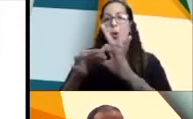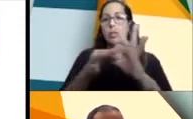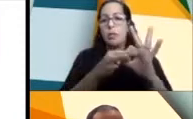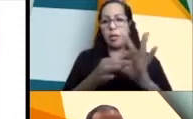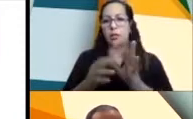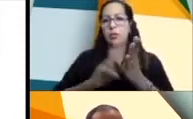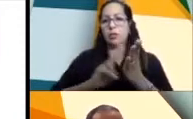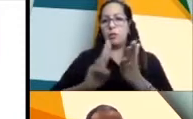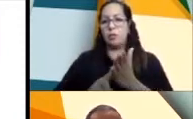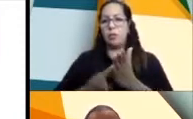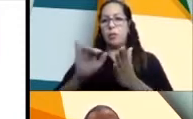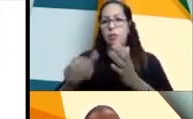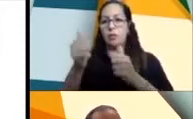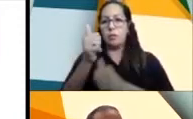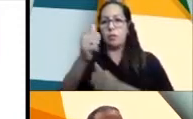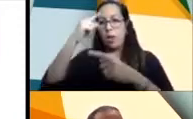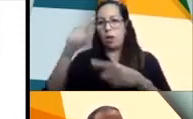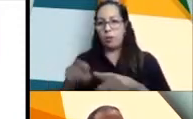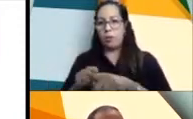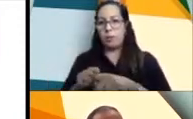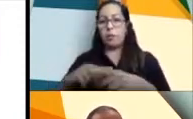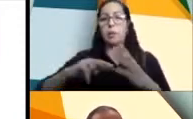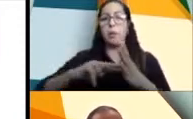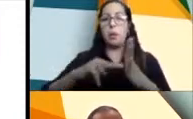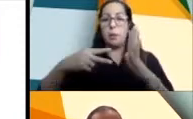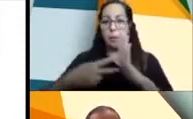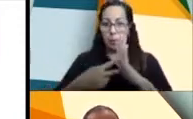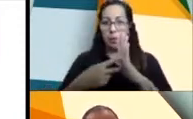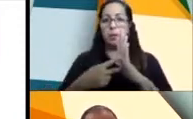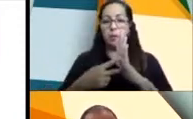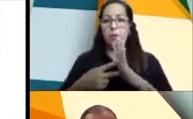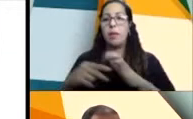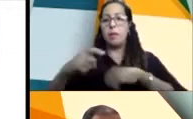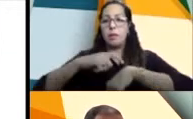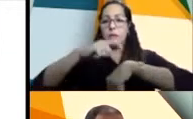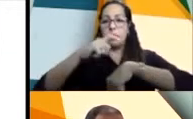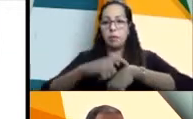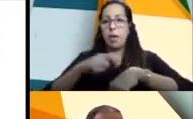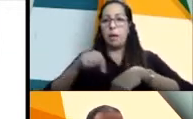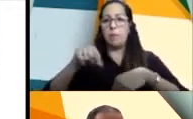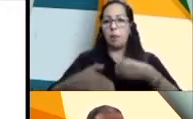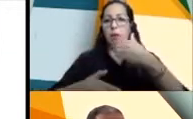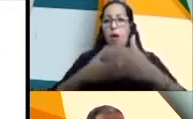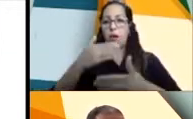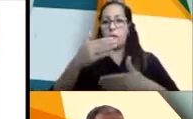of these sub-recipient agreements. So that means that by the time that this process is